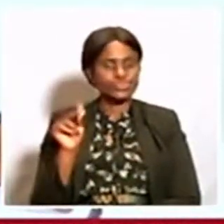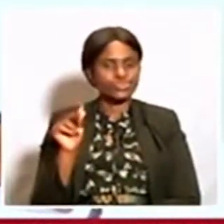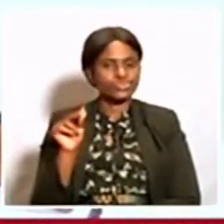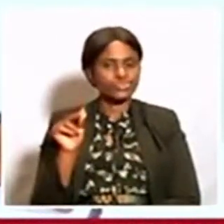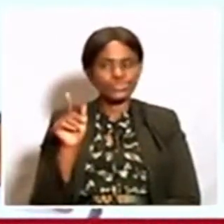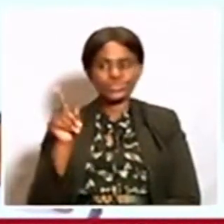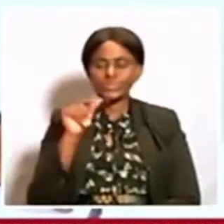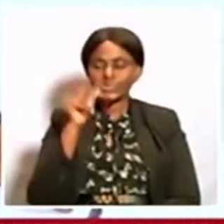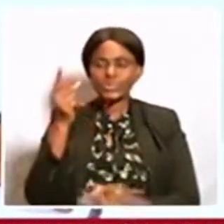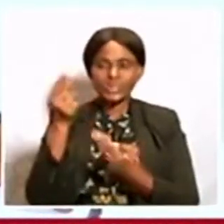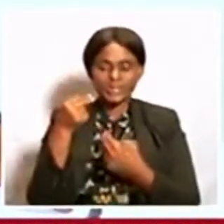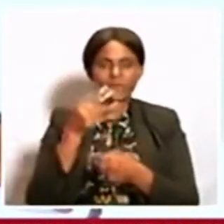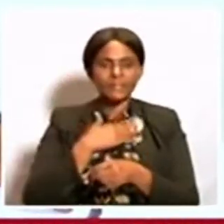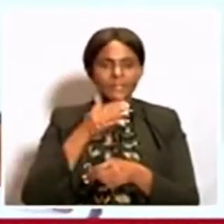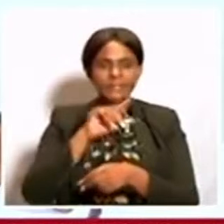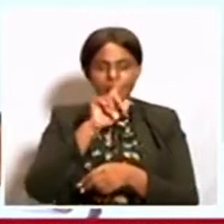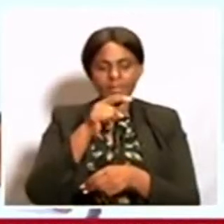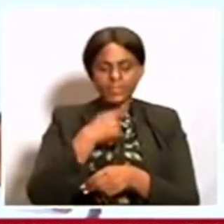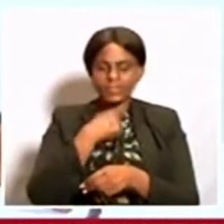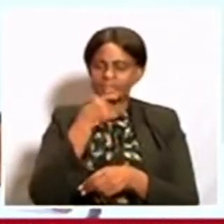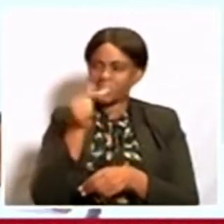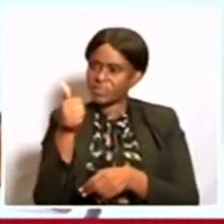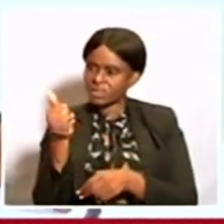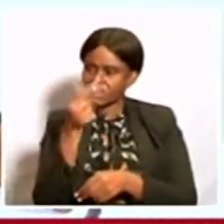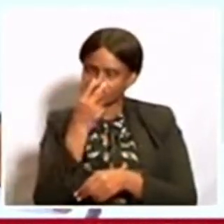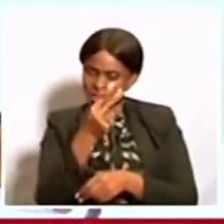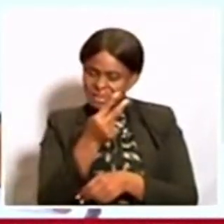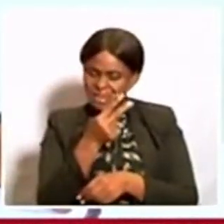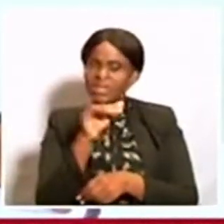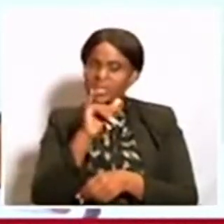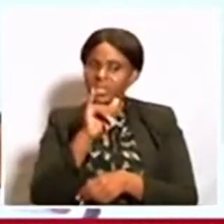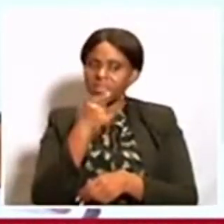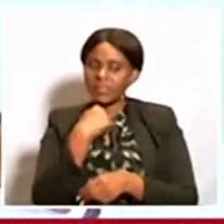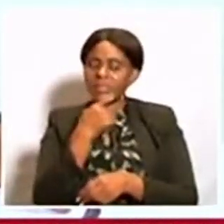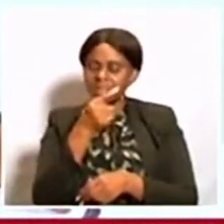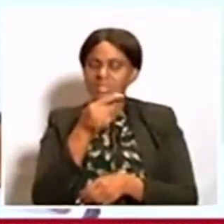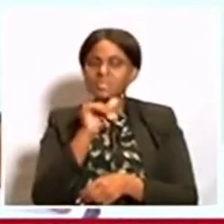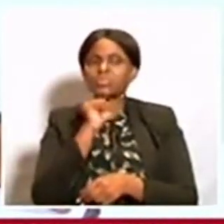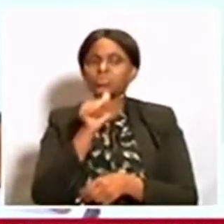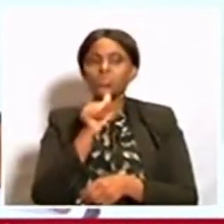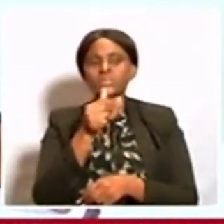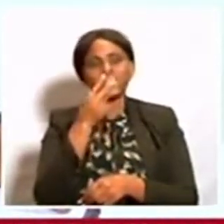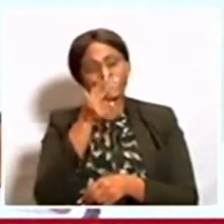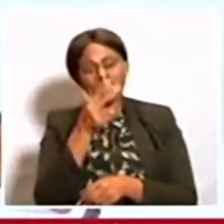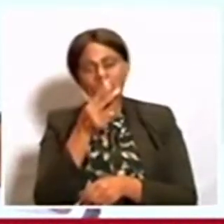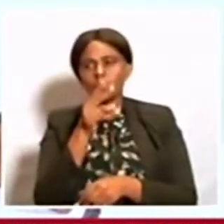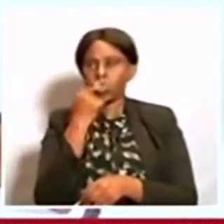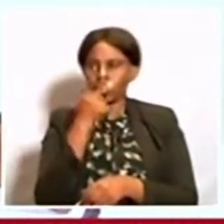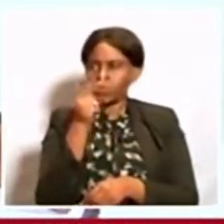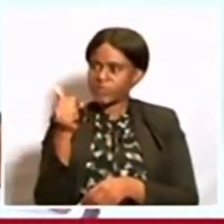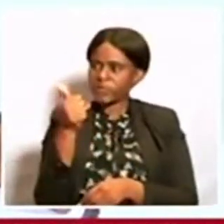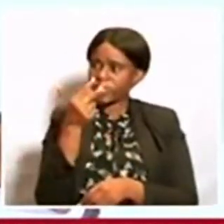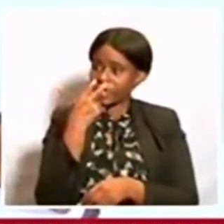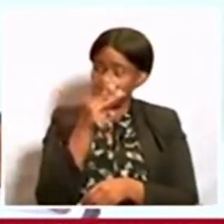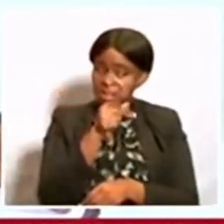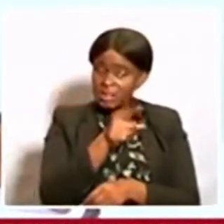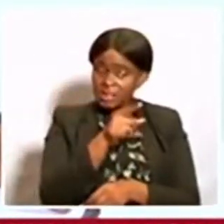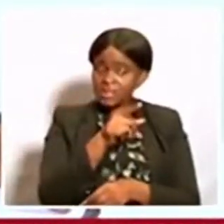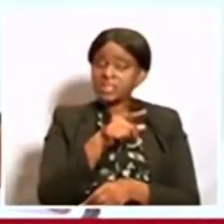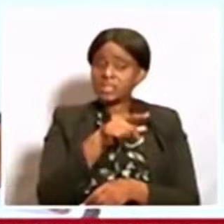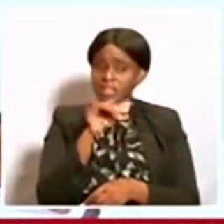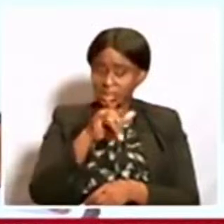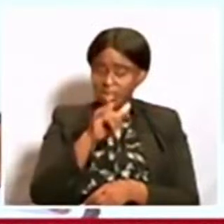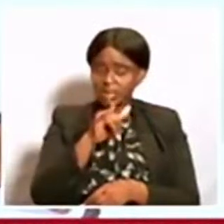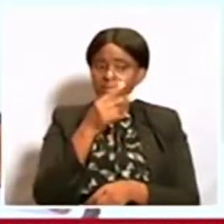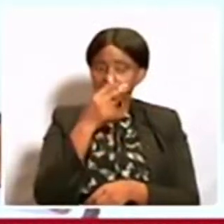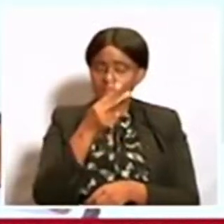You're not answering my question. I'm saying, have you seen? Yes, I've seen. Not it was seen. By who? Did you see that payment yourself?